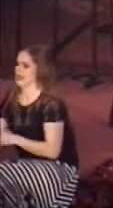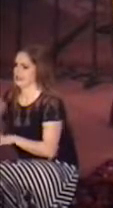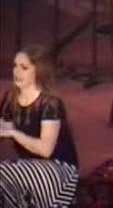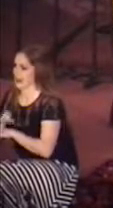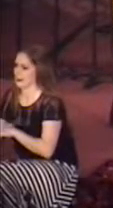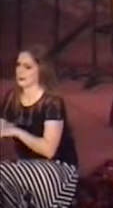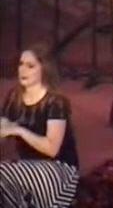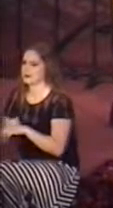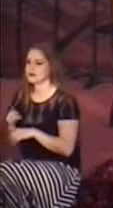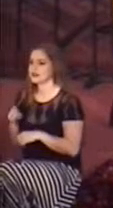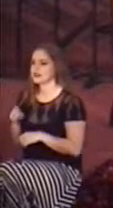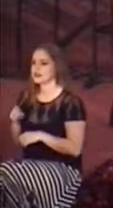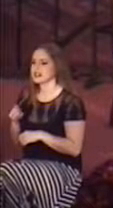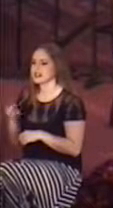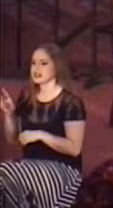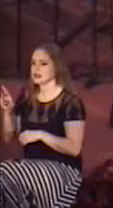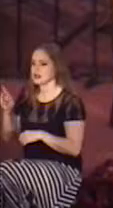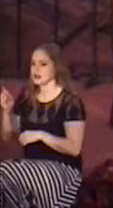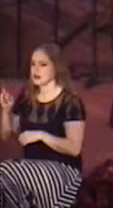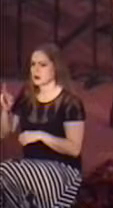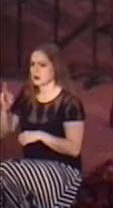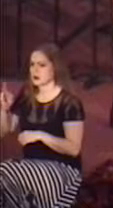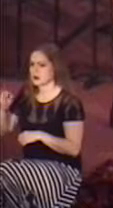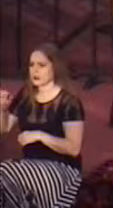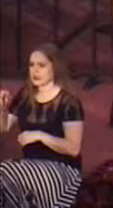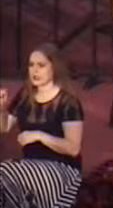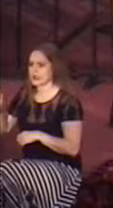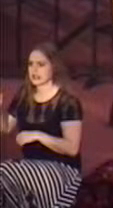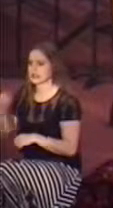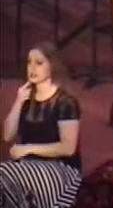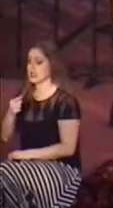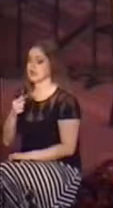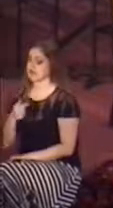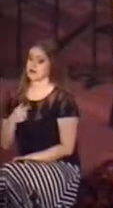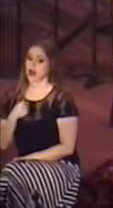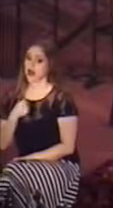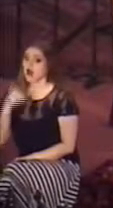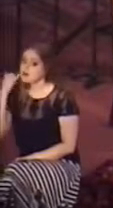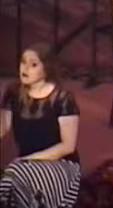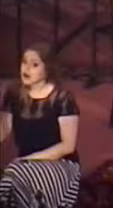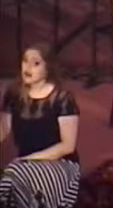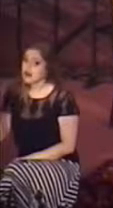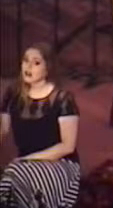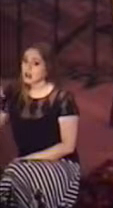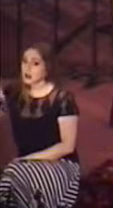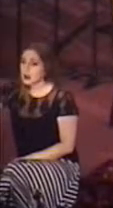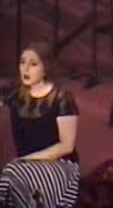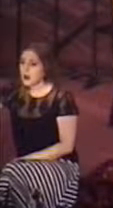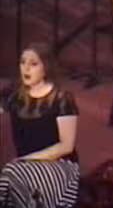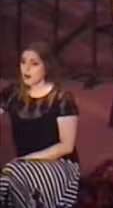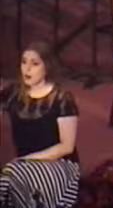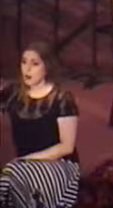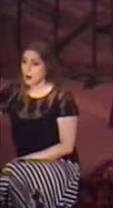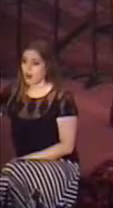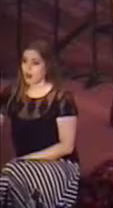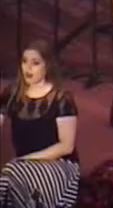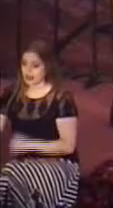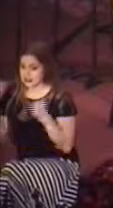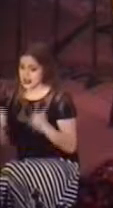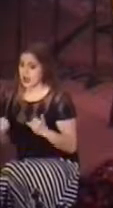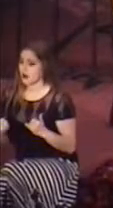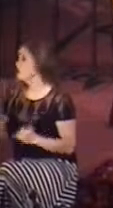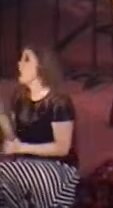lady, Loretta, she said, look, I'm calling the North Pole right now. She'd start dialing the phone. No, no, don't do it. Don't